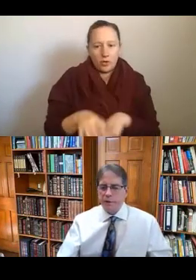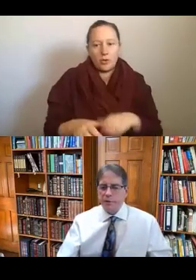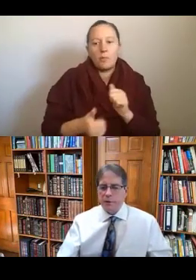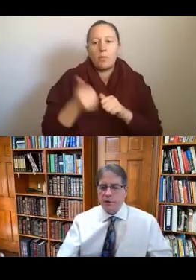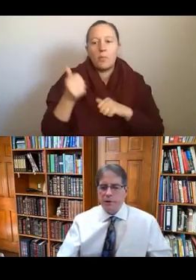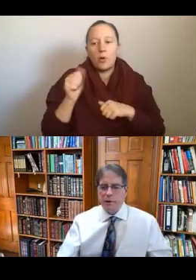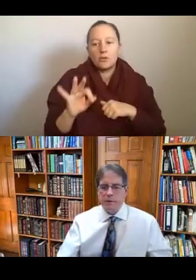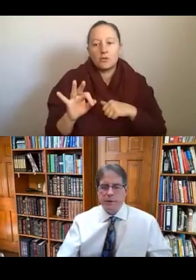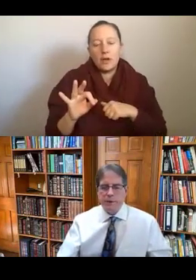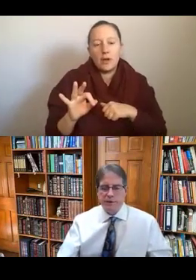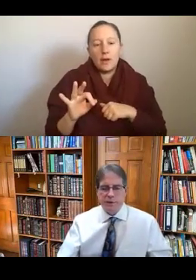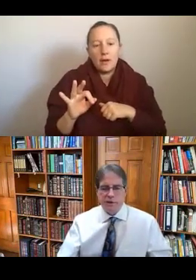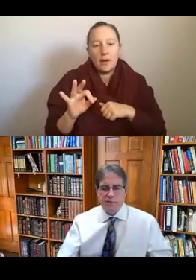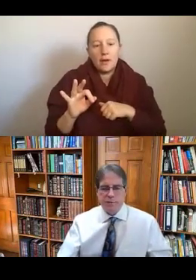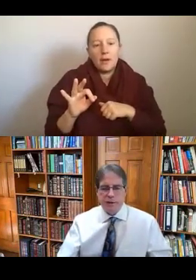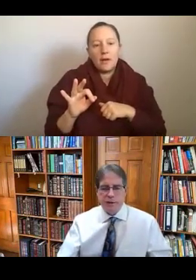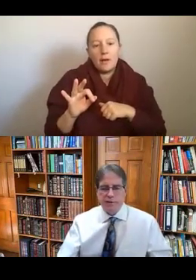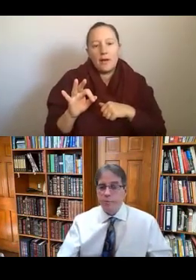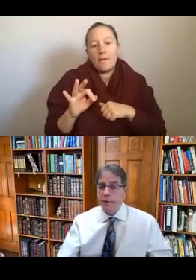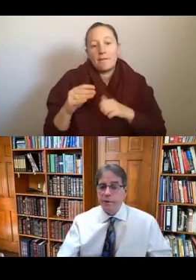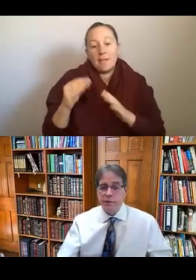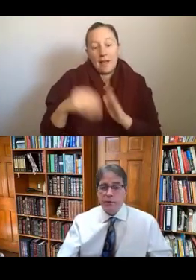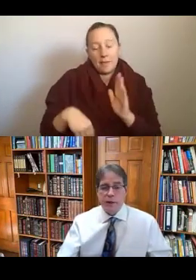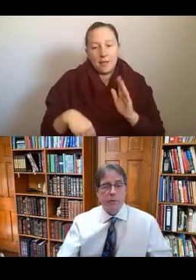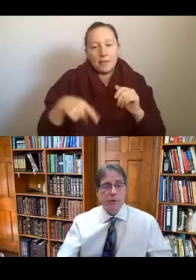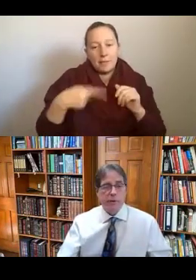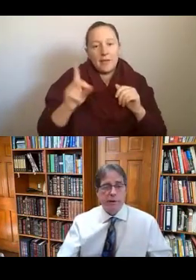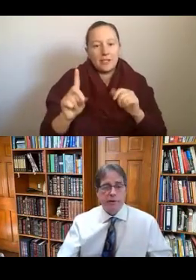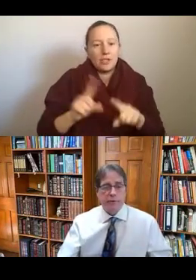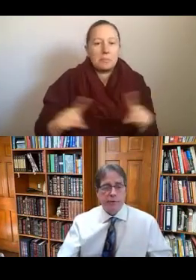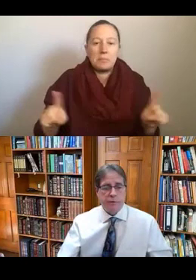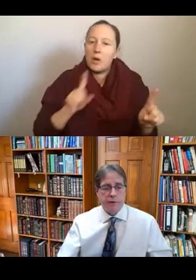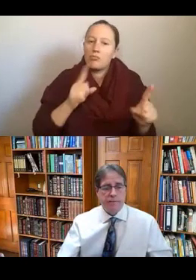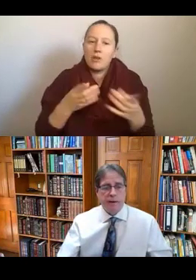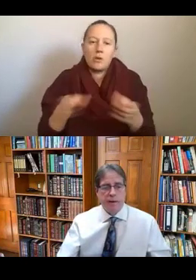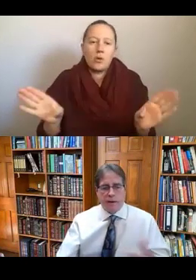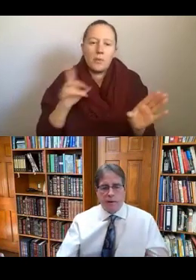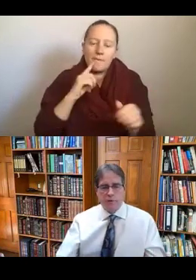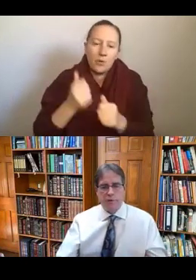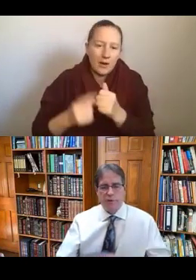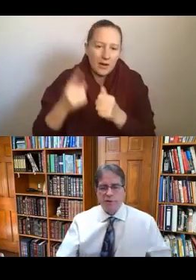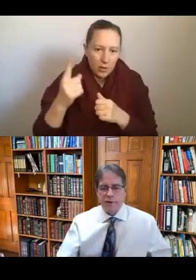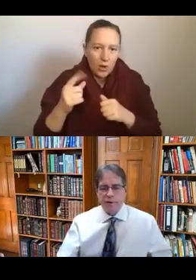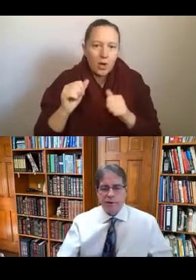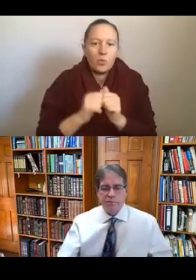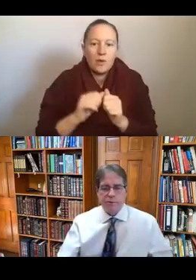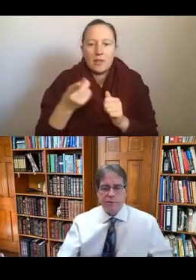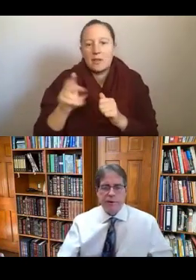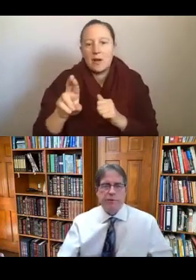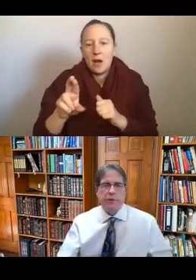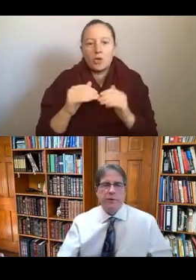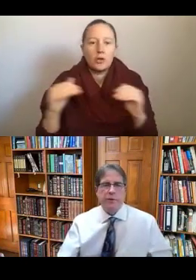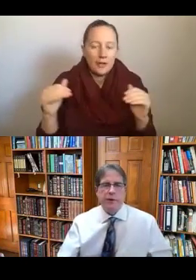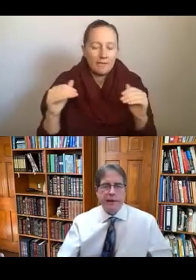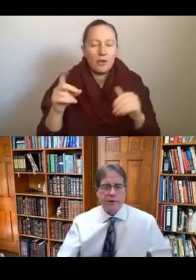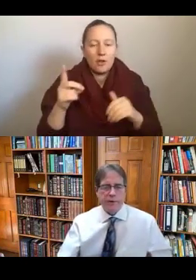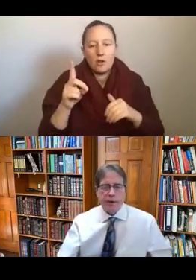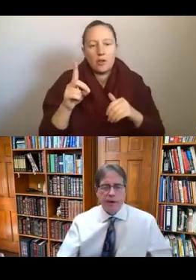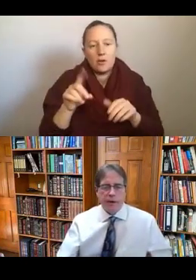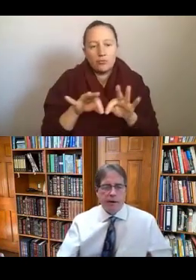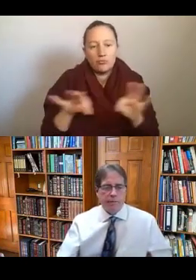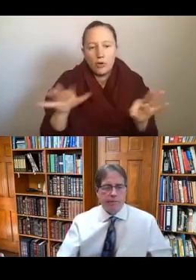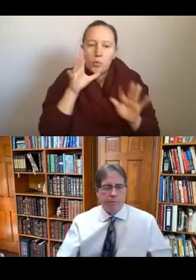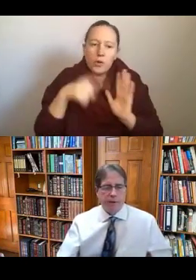the applicants are PhDs, but it is open to anyone with a doctoral degree. I will show you some of the eligibility criteria